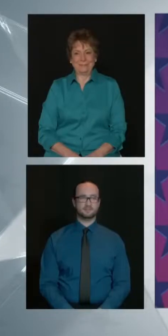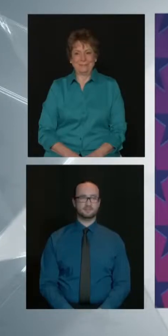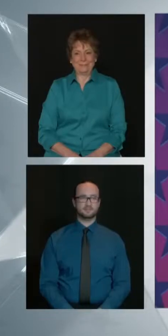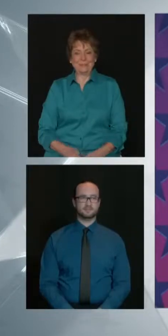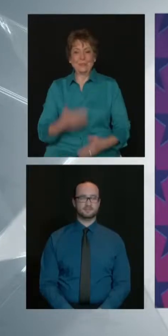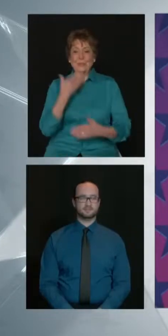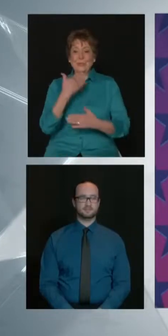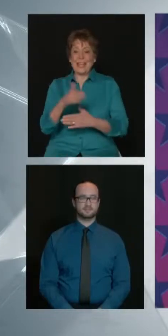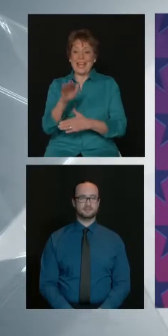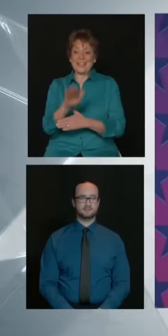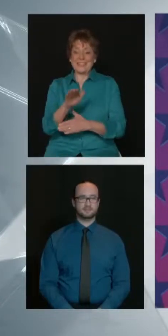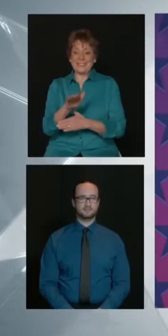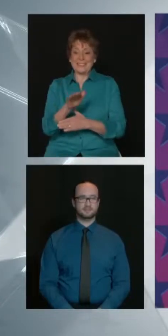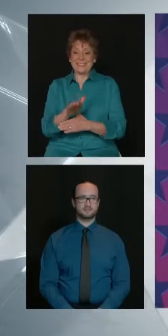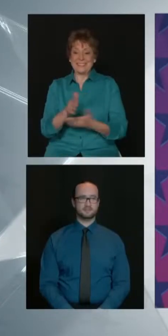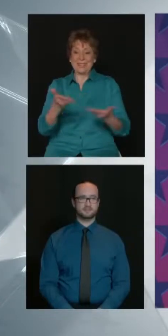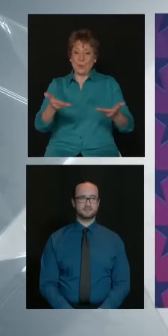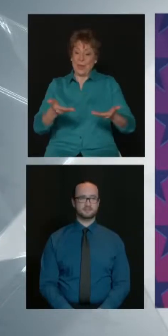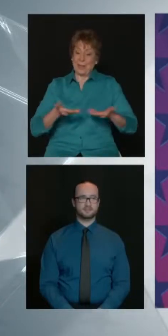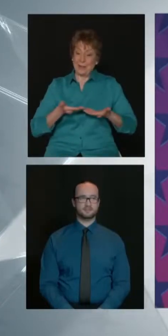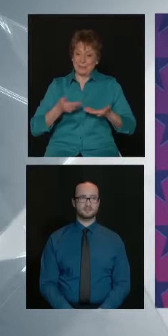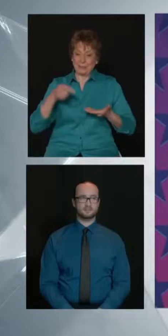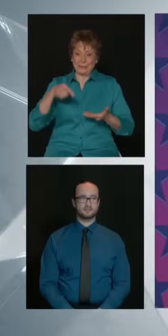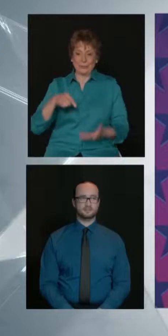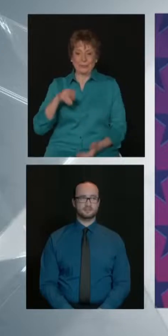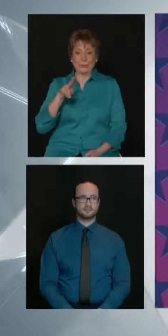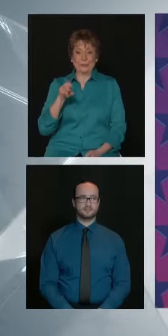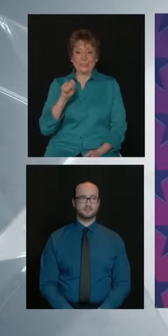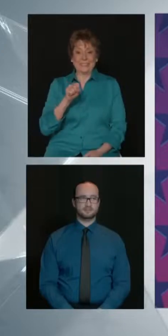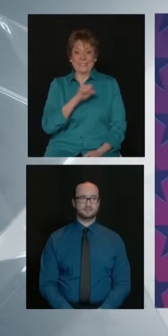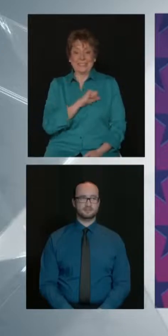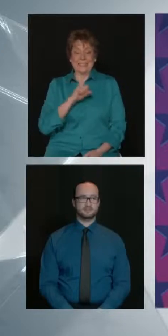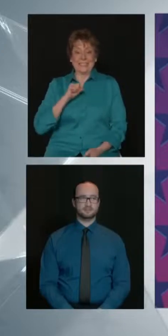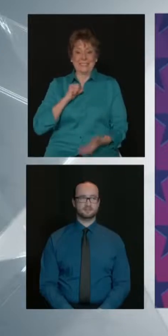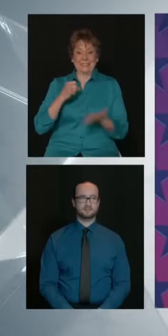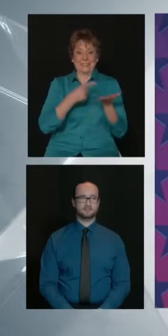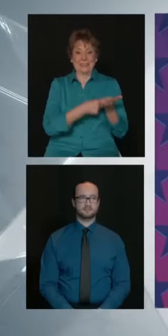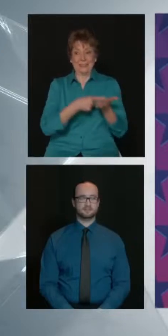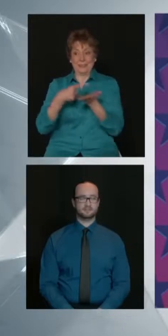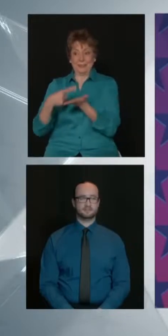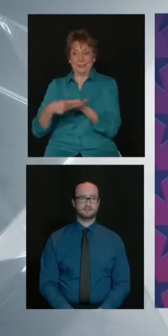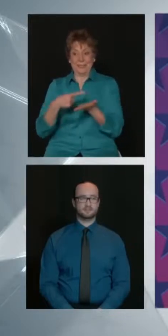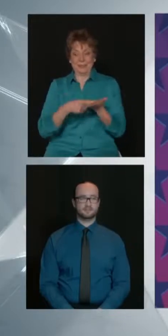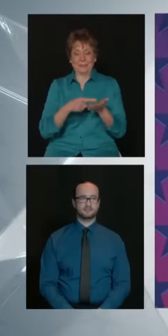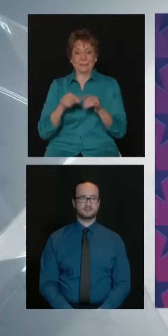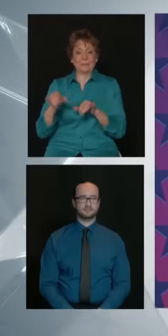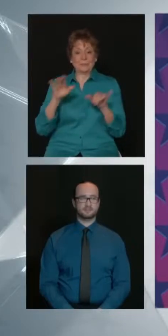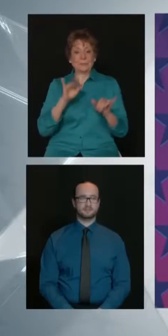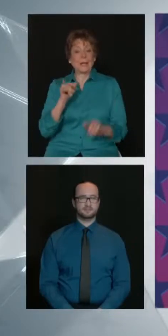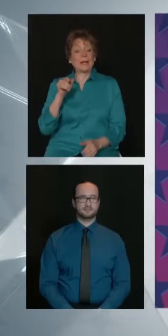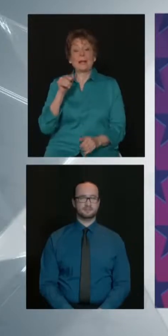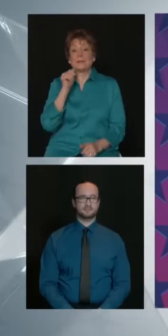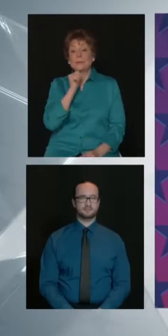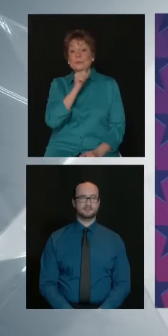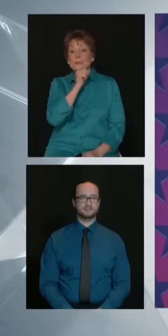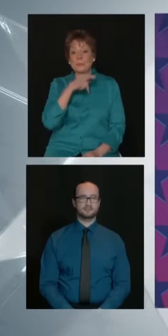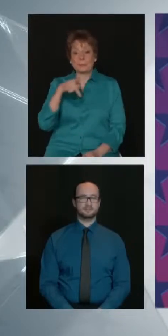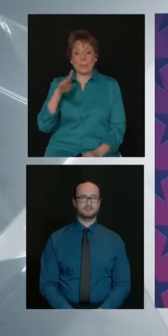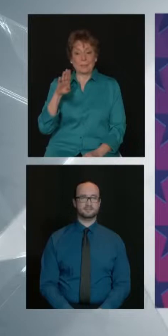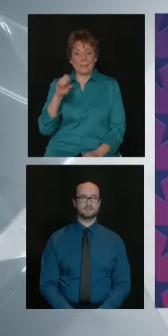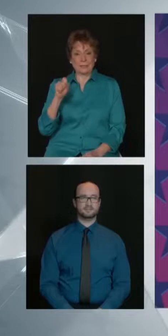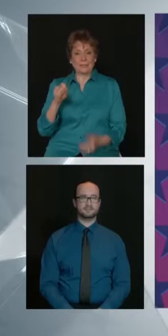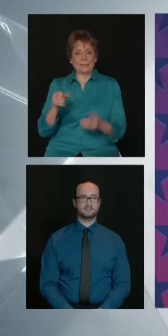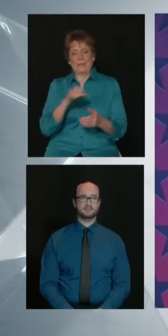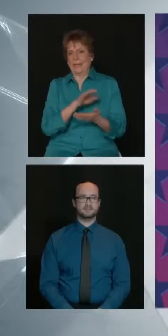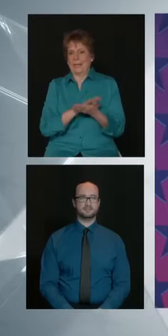Good evening and welcome to the U.S. Senate debate hosted by Arizona PBS and Clean Elections. I'm Ted Simons, and tonight